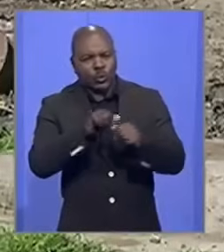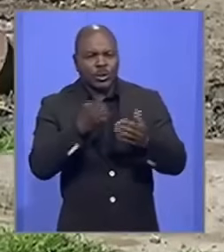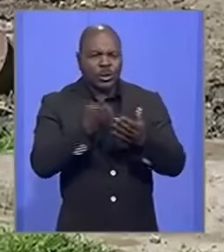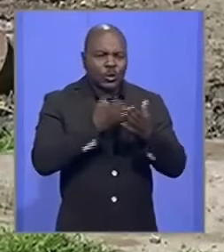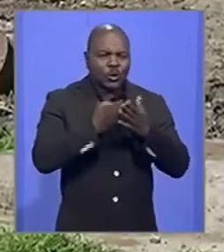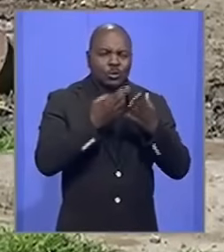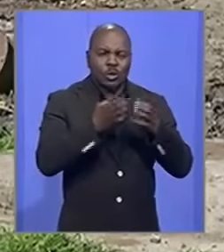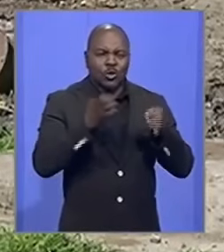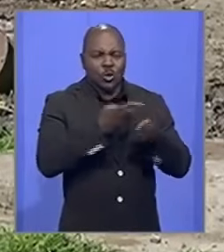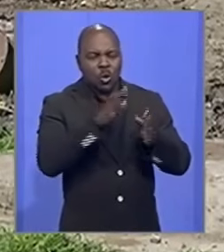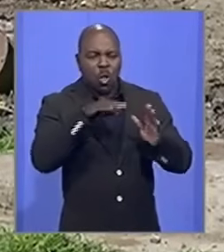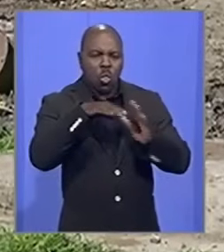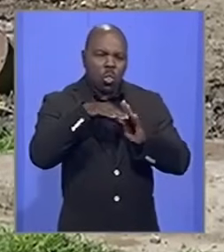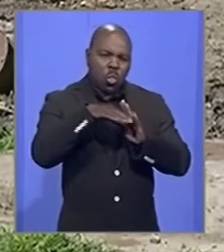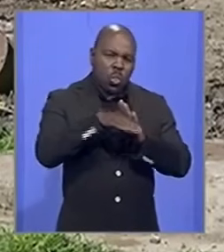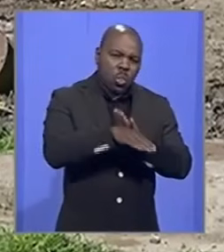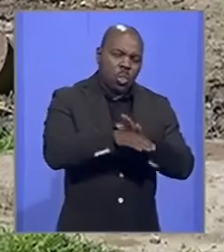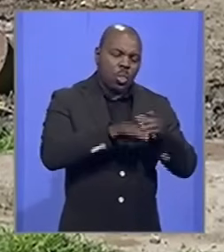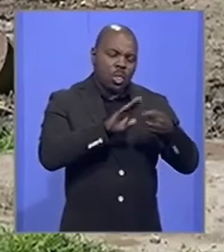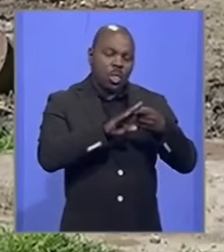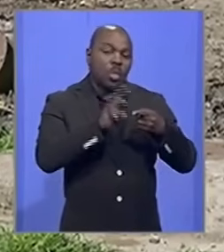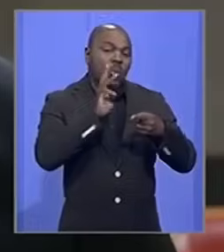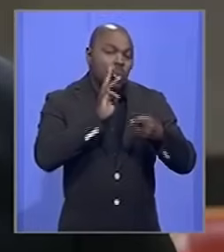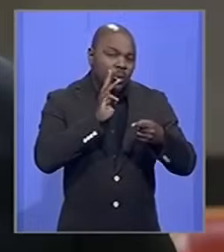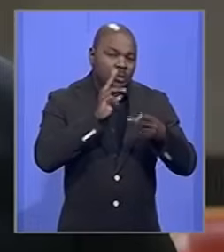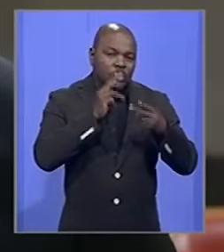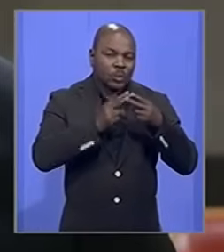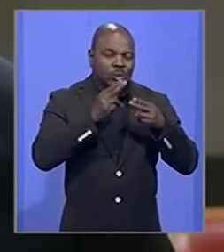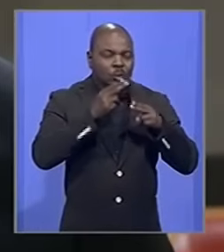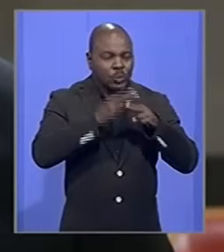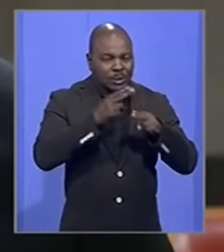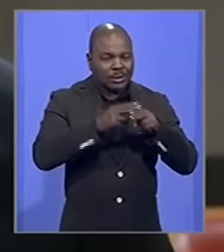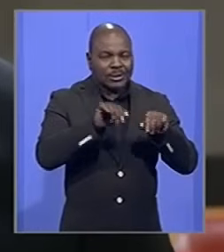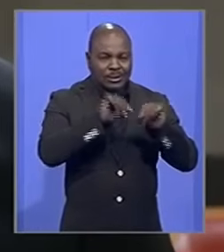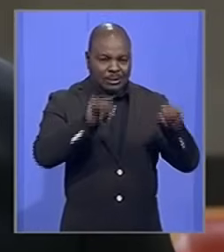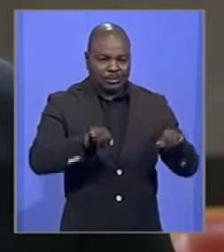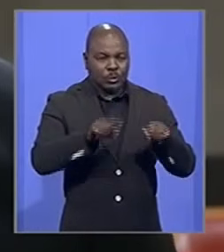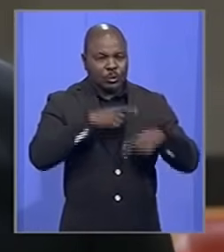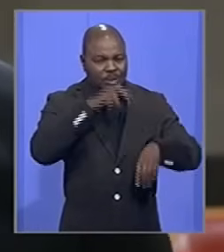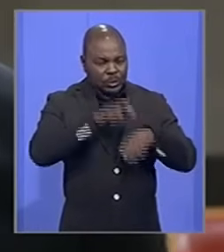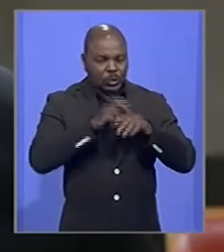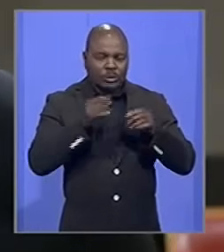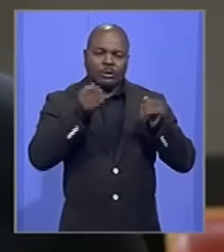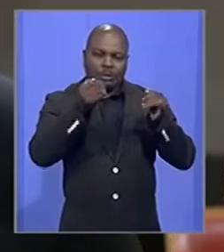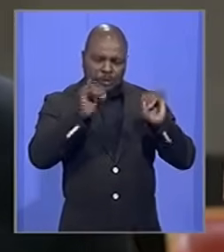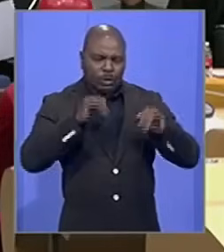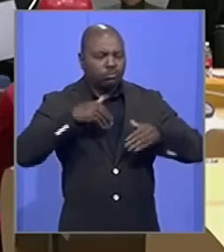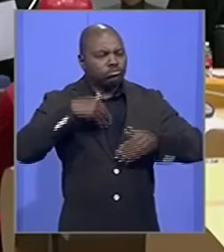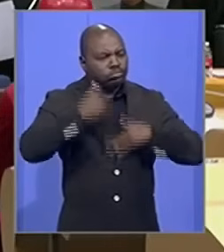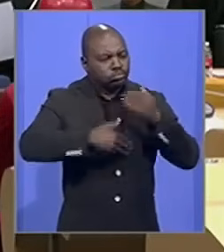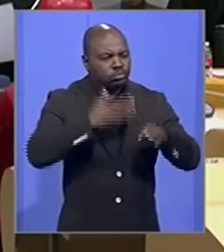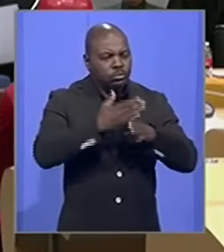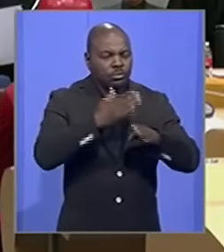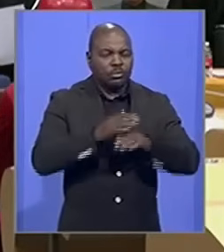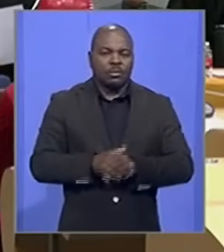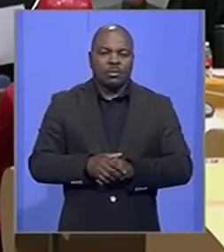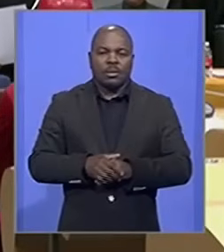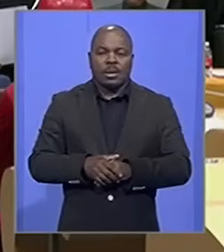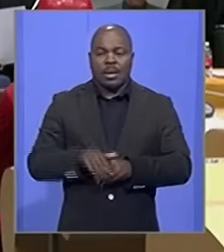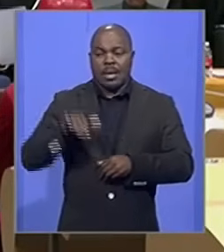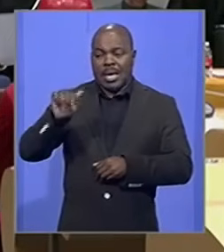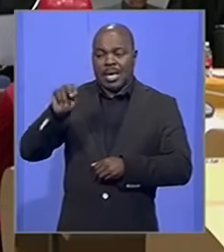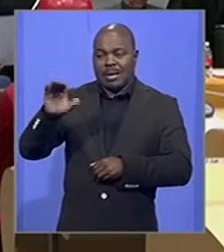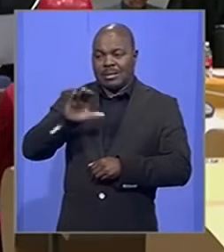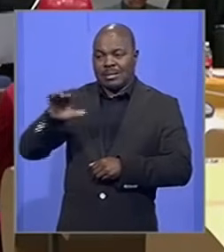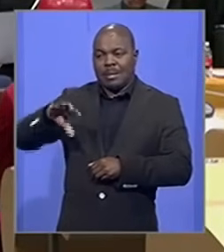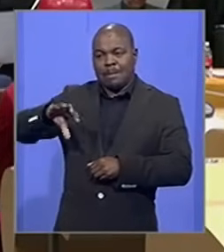and particularly for water and sanitation. We need to embark on a serious rollout. ANC hlolile ho hapa dikgetho